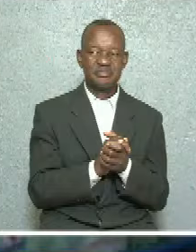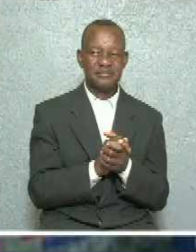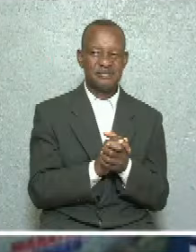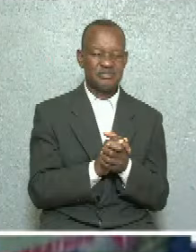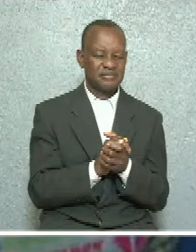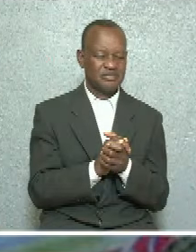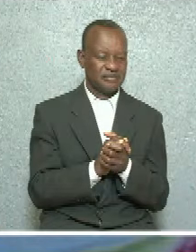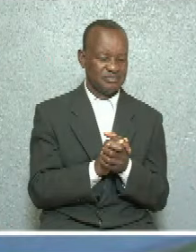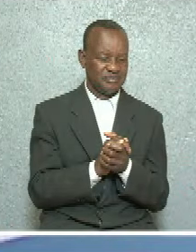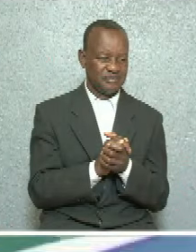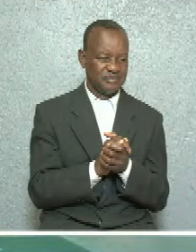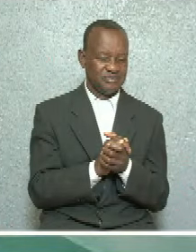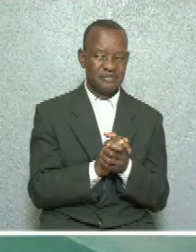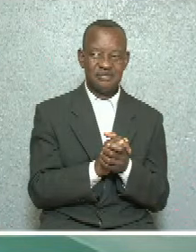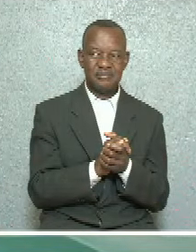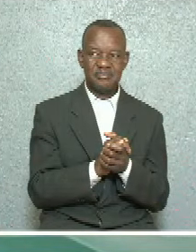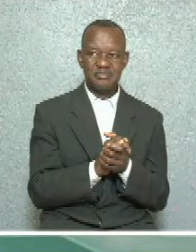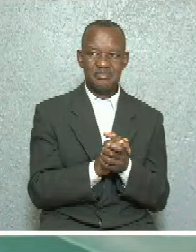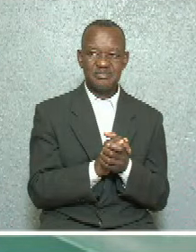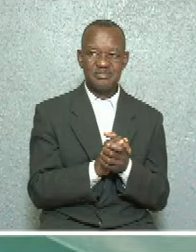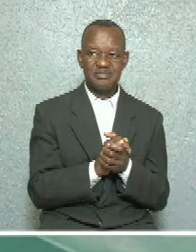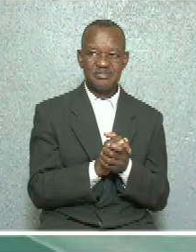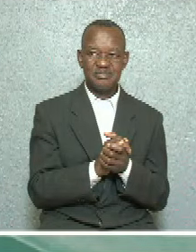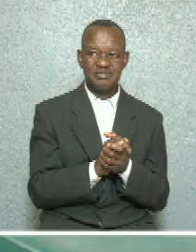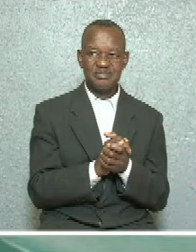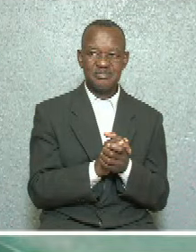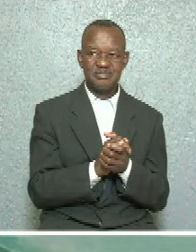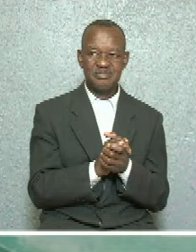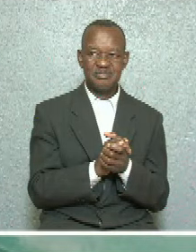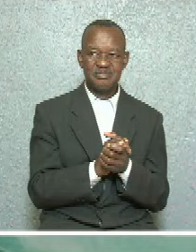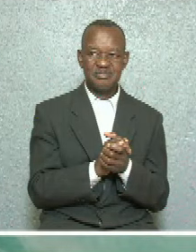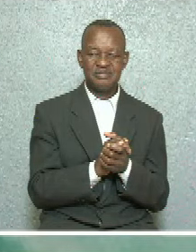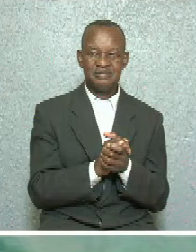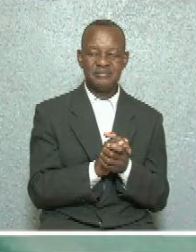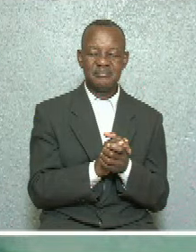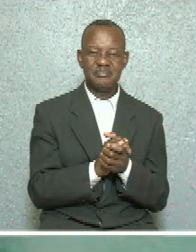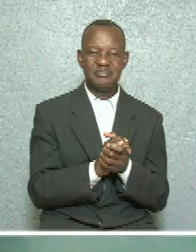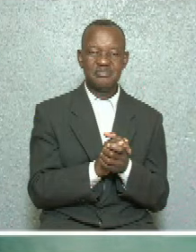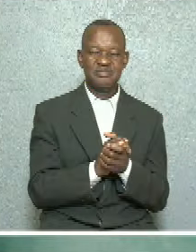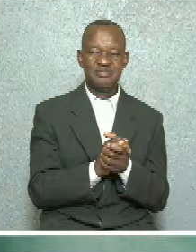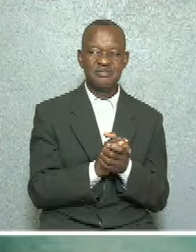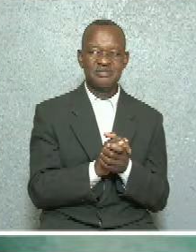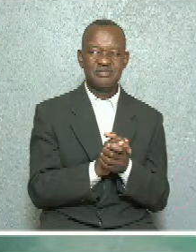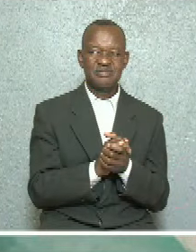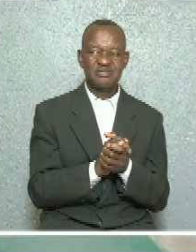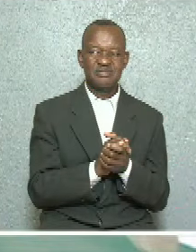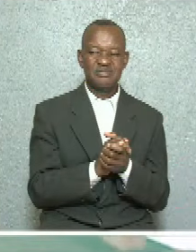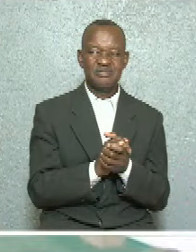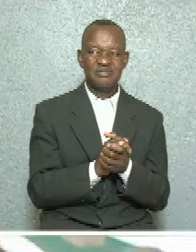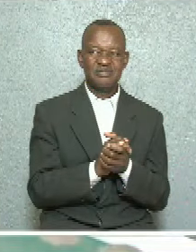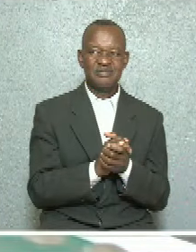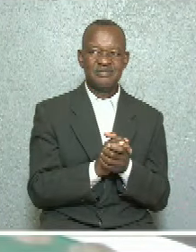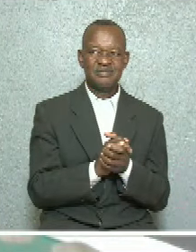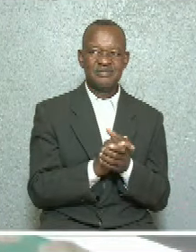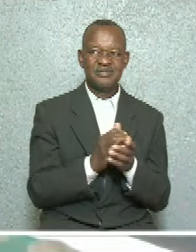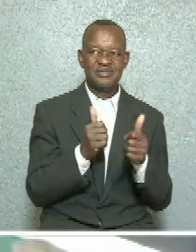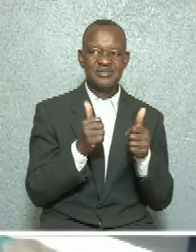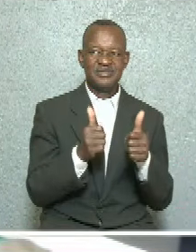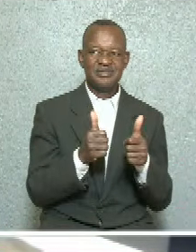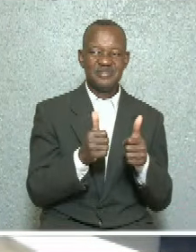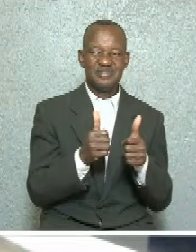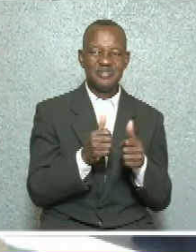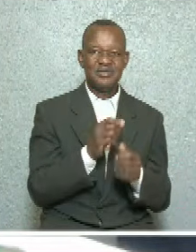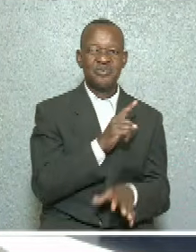Afternoon. Good. My name is Albertina Jeremias. So, good question. Why did I take this